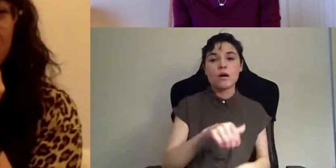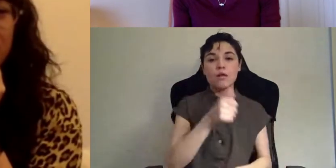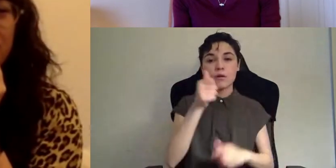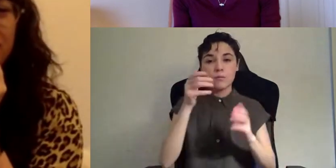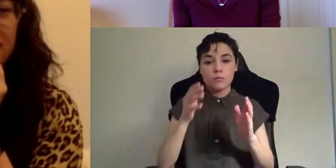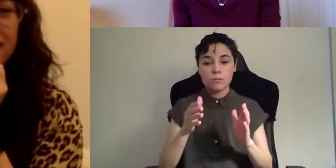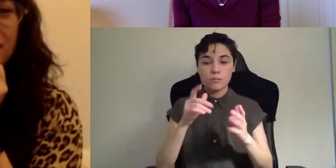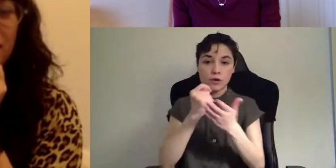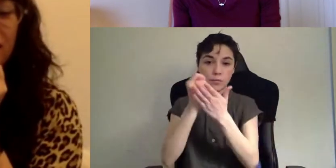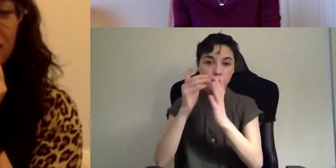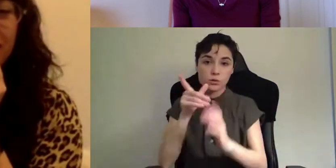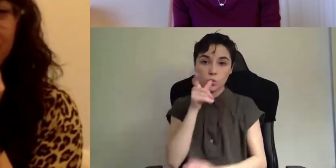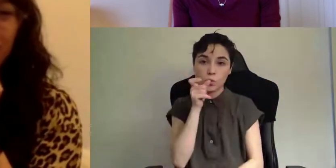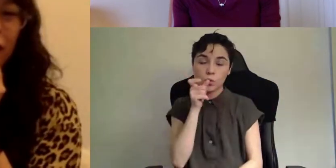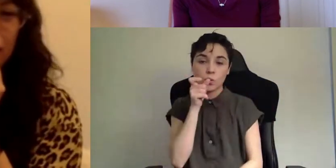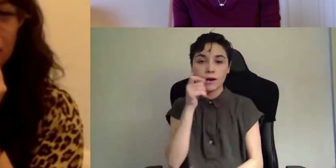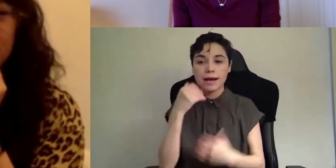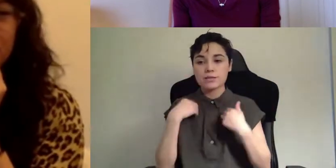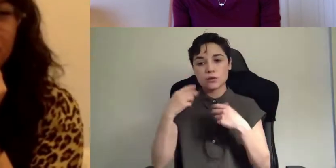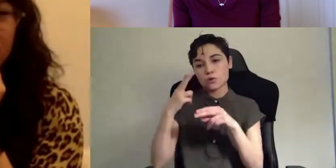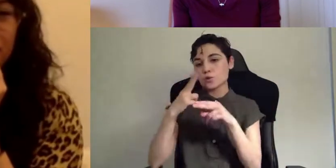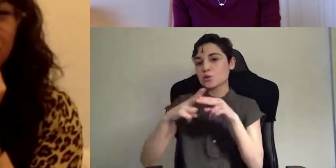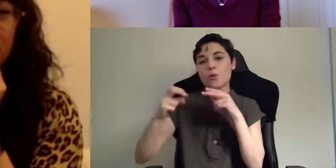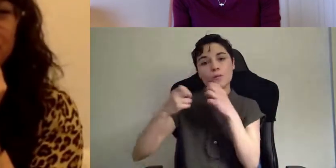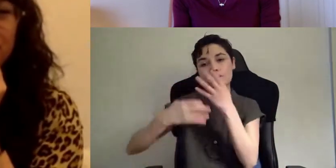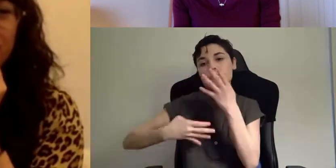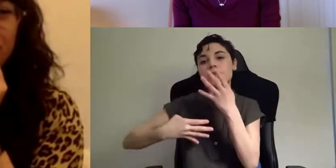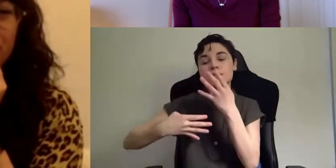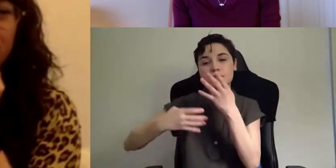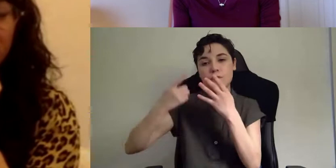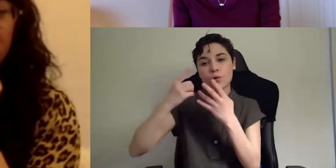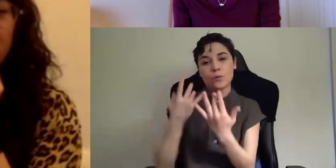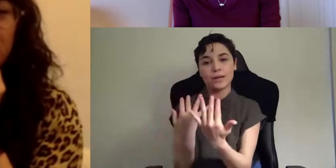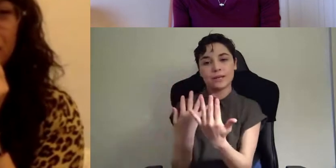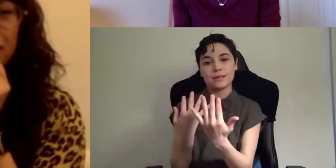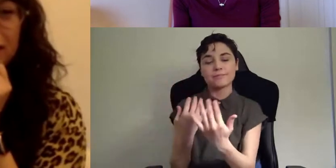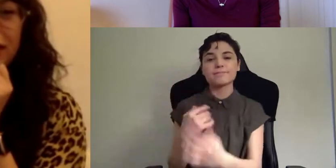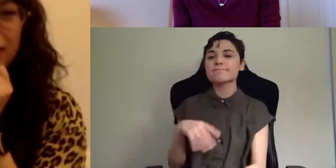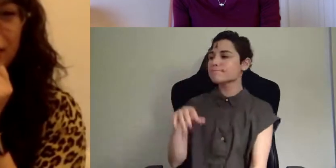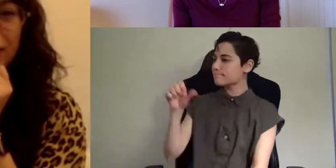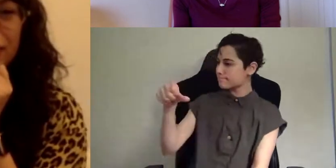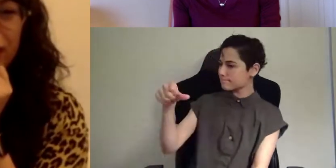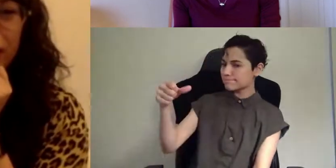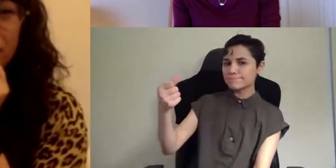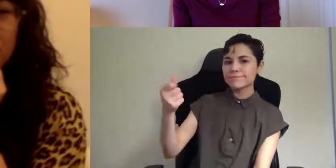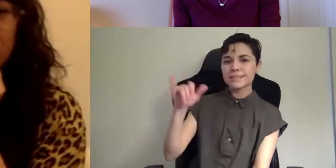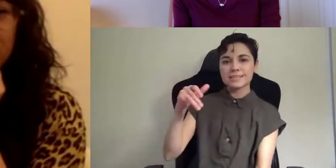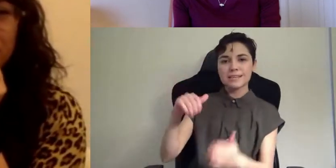and she recommended someone, and that person's great. I love working with that person, so